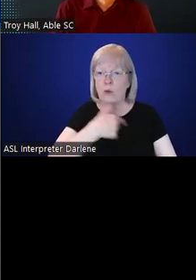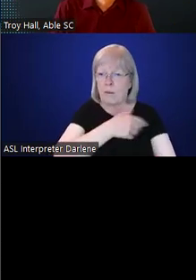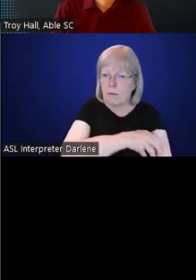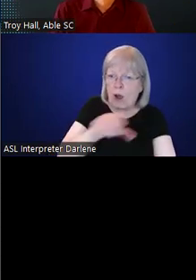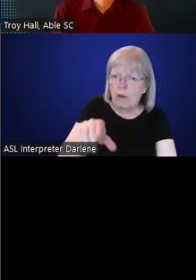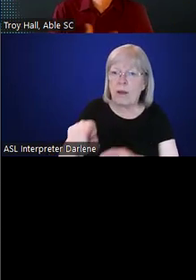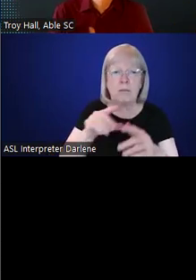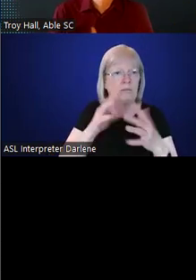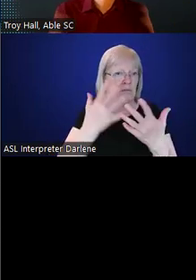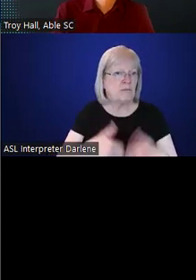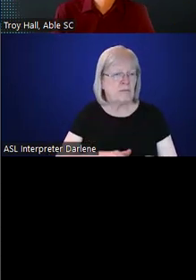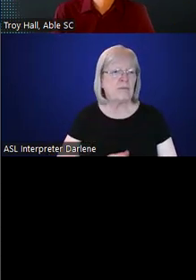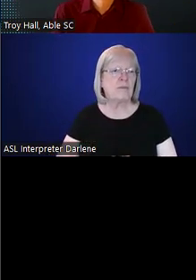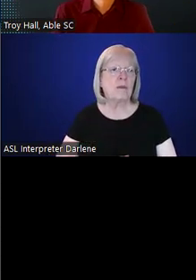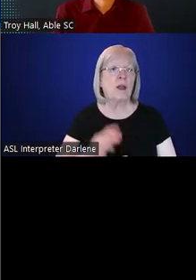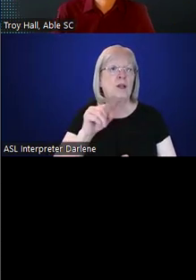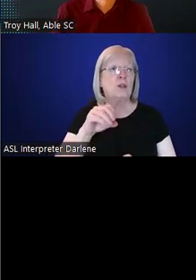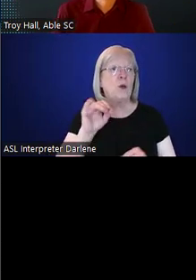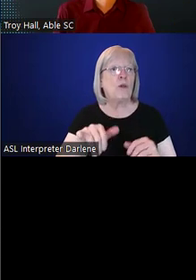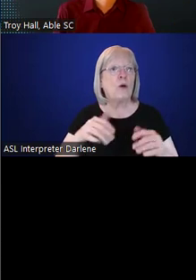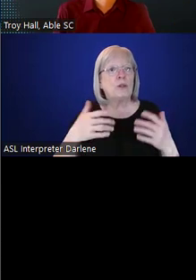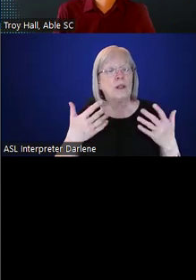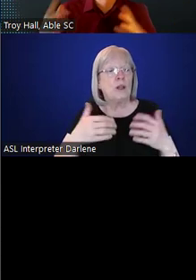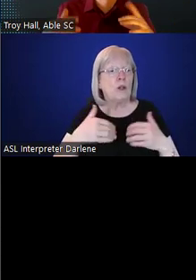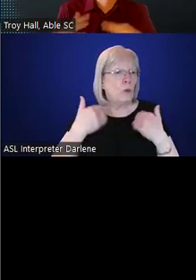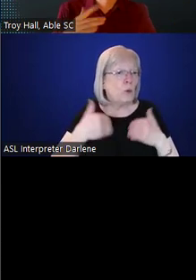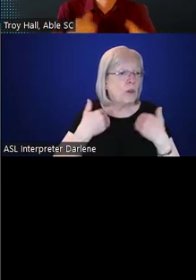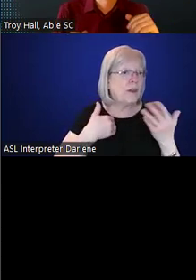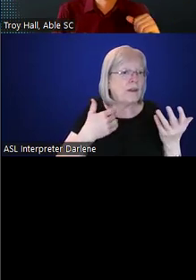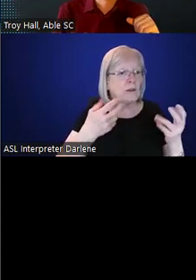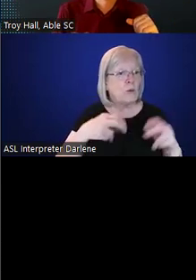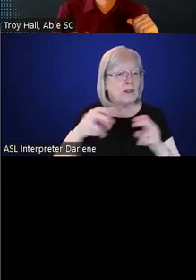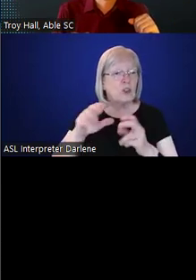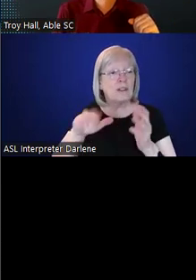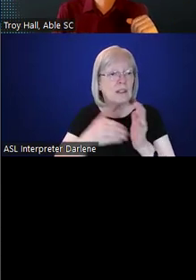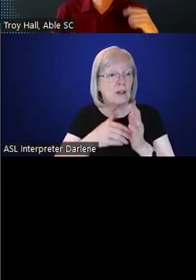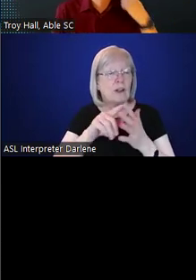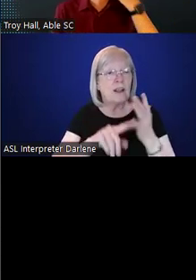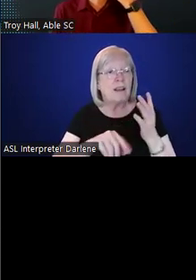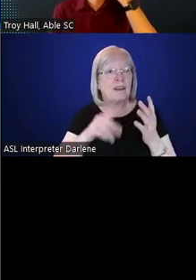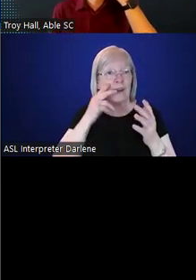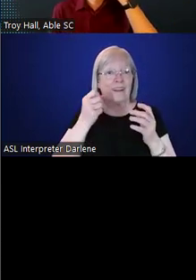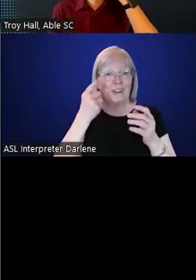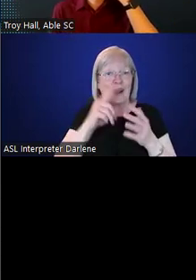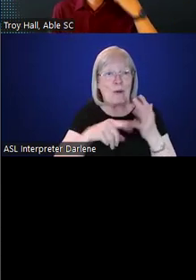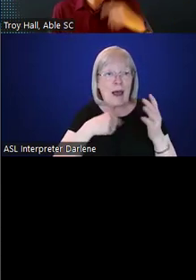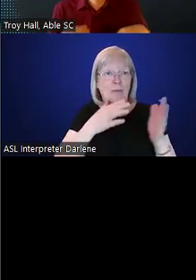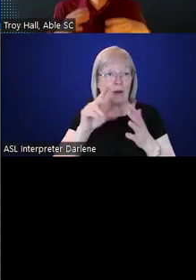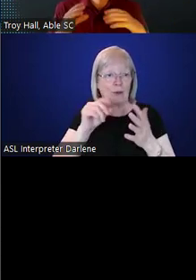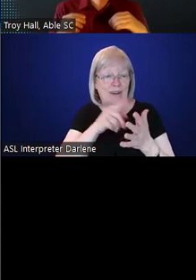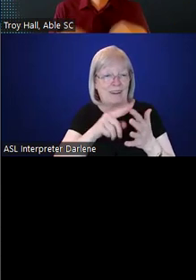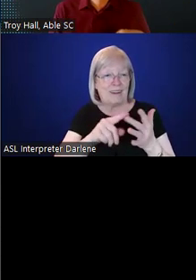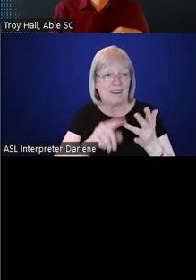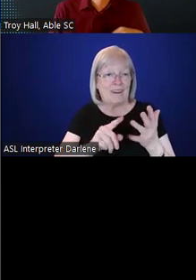So, youth transition services and Centers for Independent Living, you can probably see where I'm going with all of these pieces. SILs provide